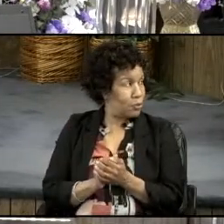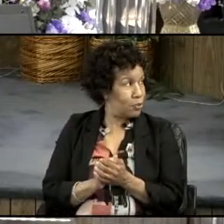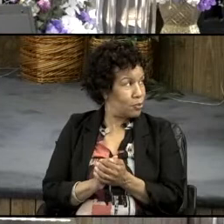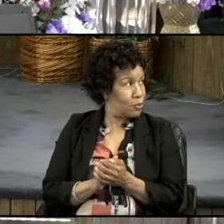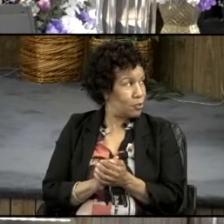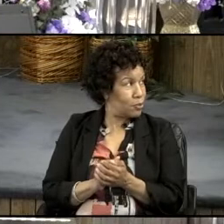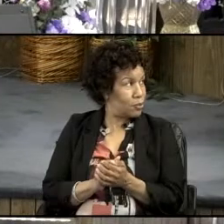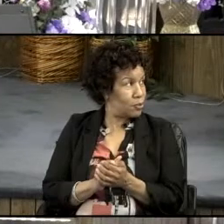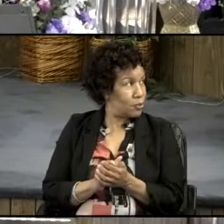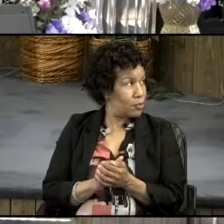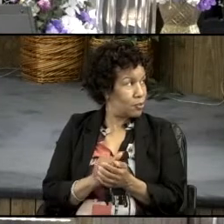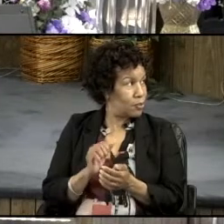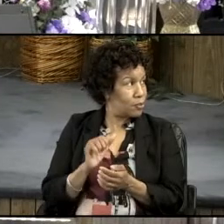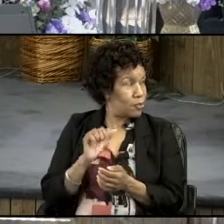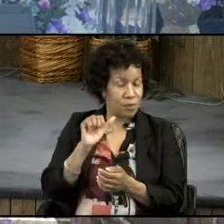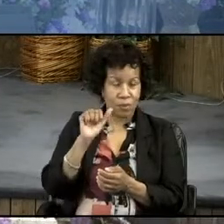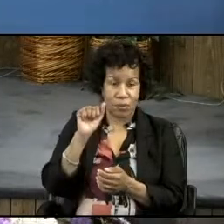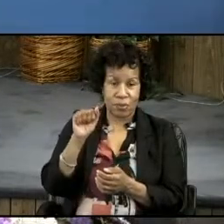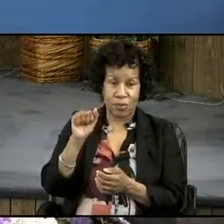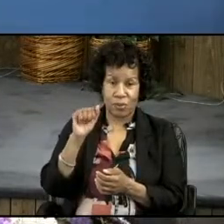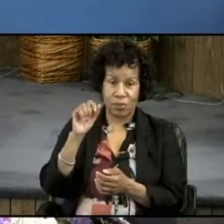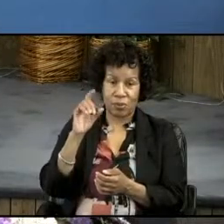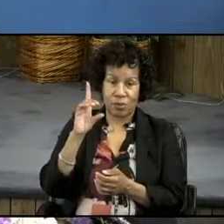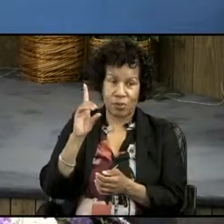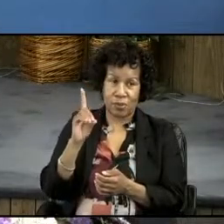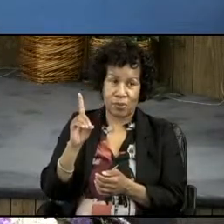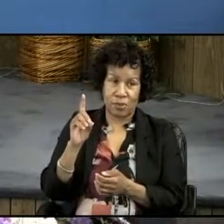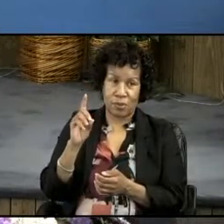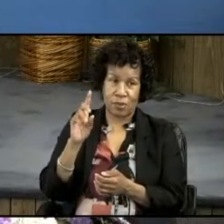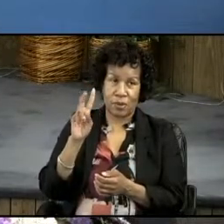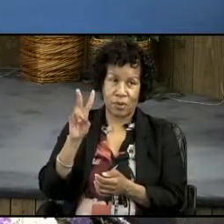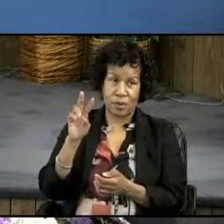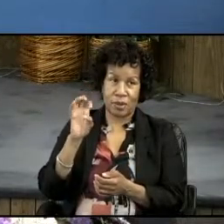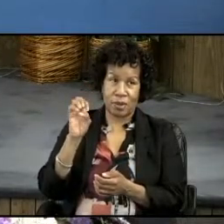I'm not trying to, I know it's Baptist, but it's a different,